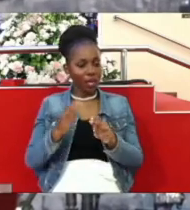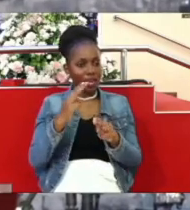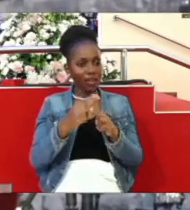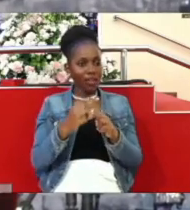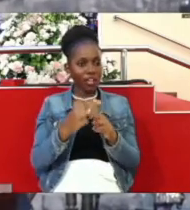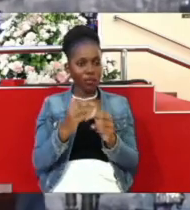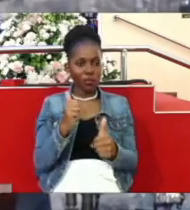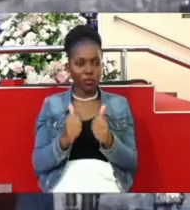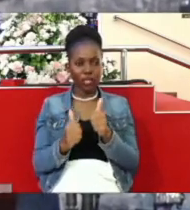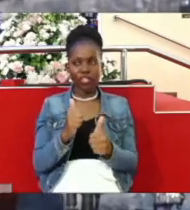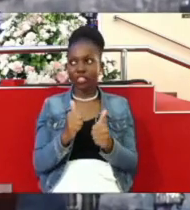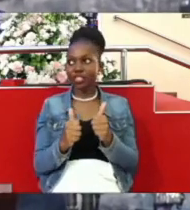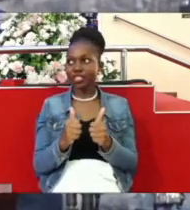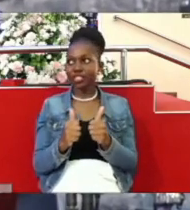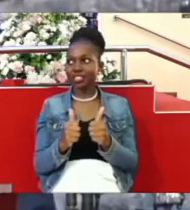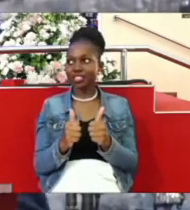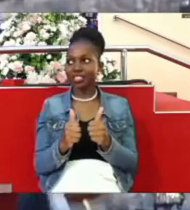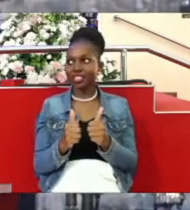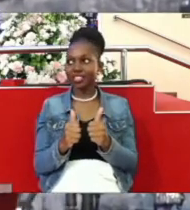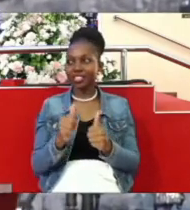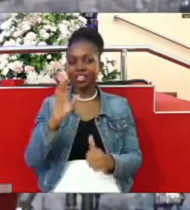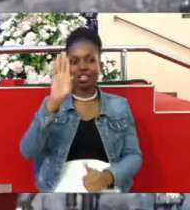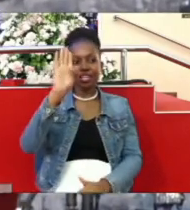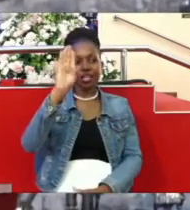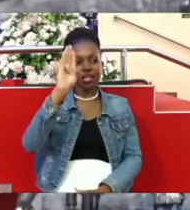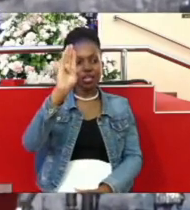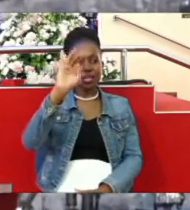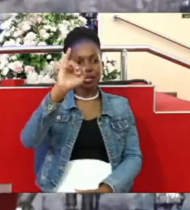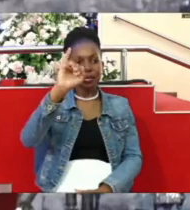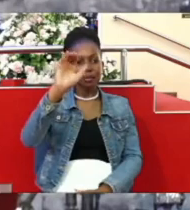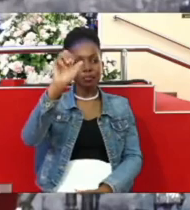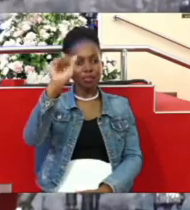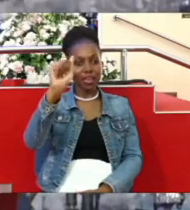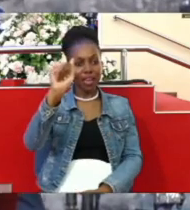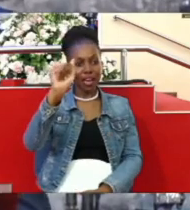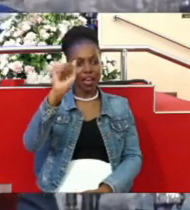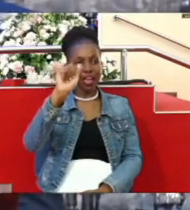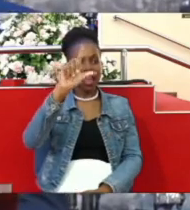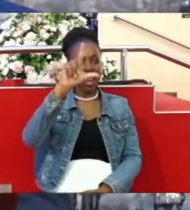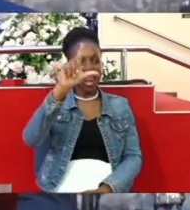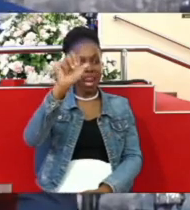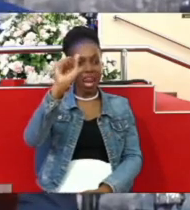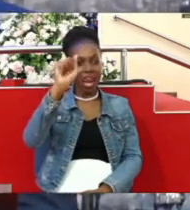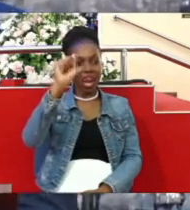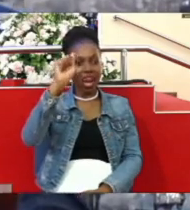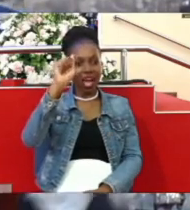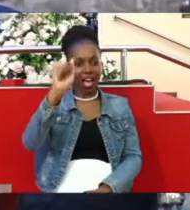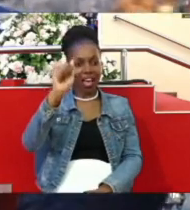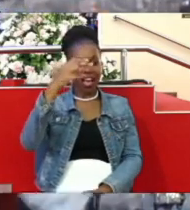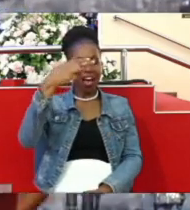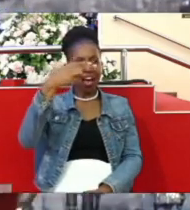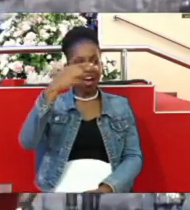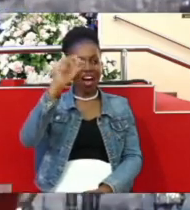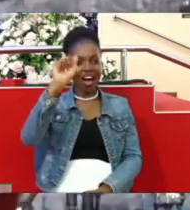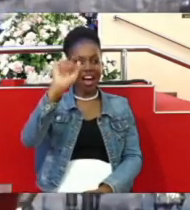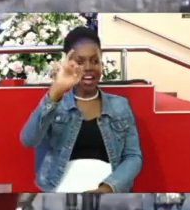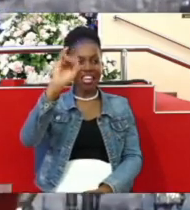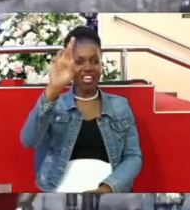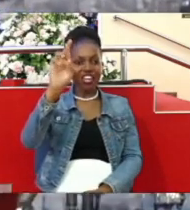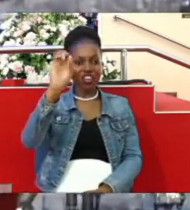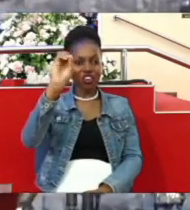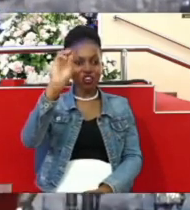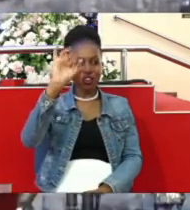kisima kinaitwa Bia Lahai. Bia Lahairoi. Bia Lahai. Amen, that way. Samani,